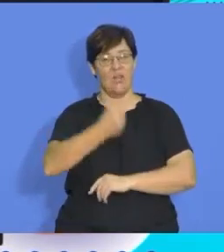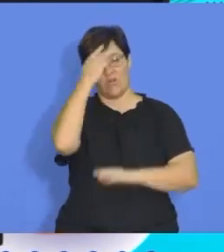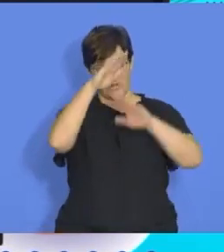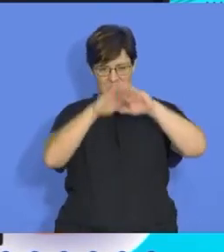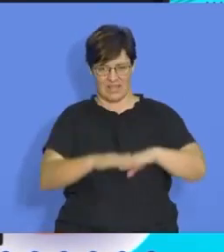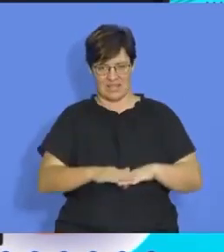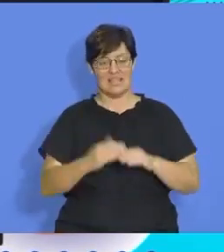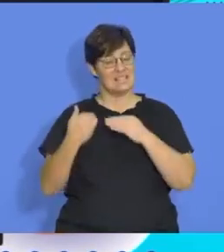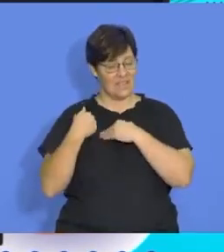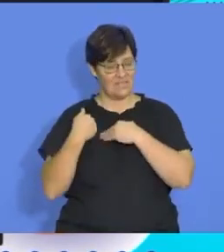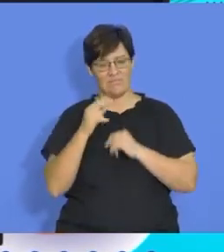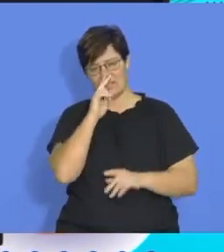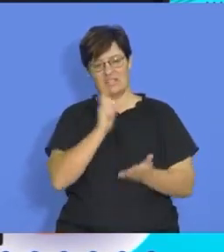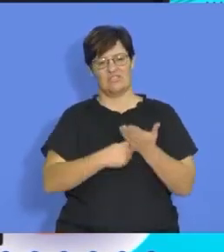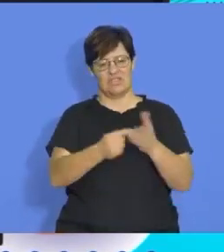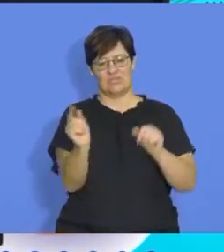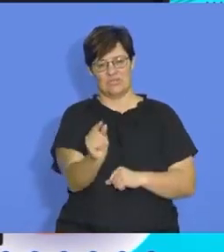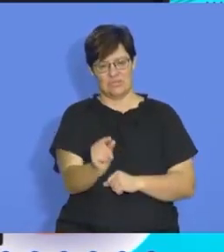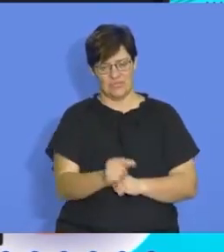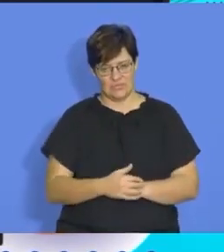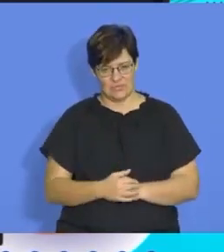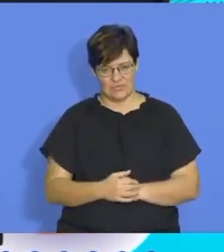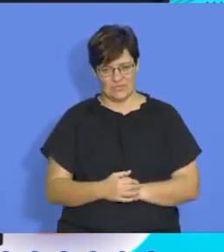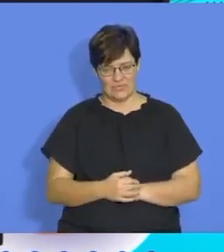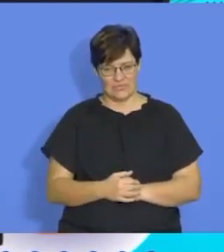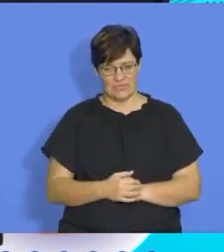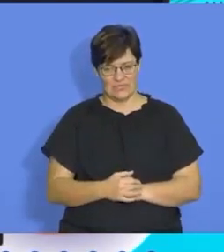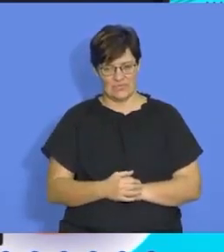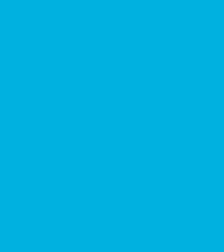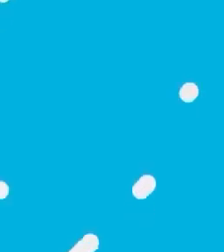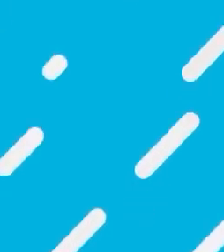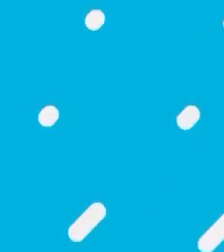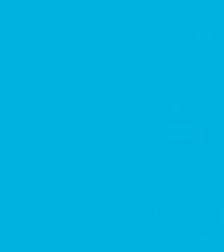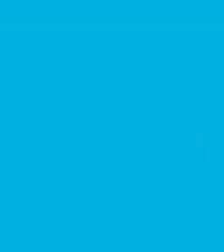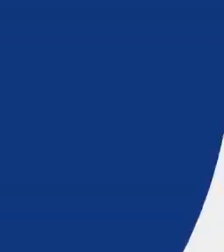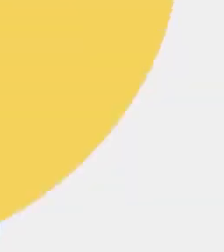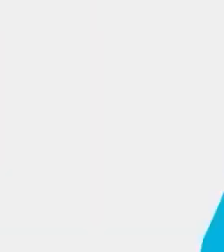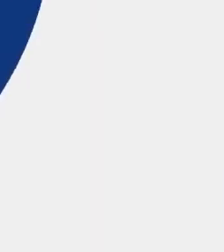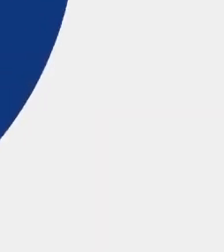day, and God bless, stay safe, we will chat soon.